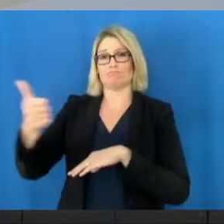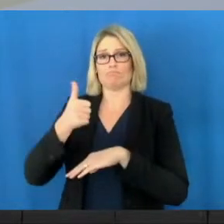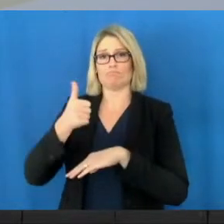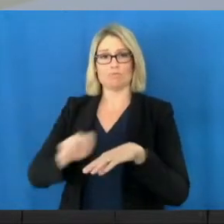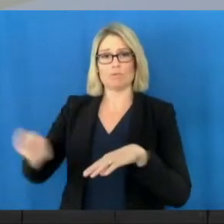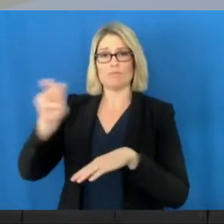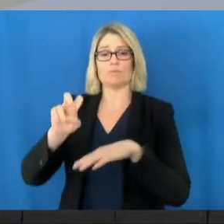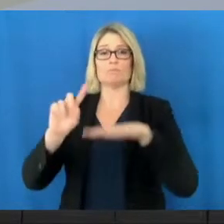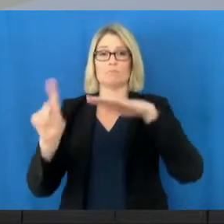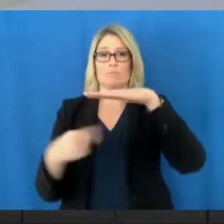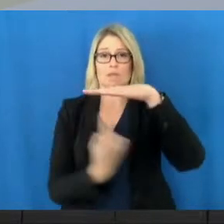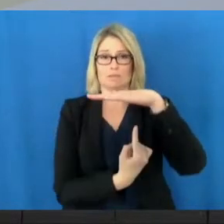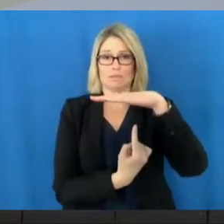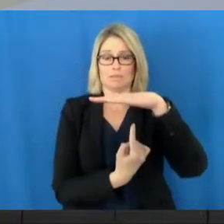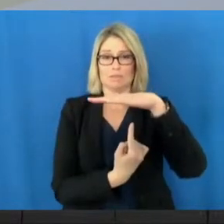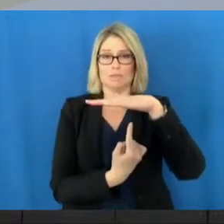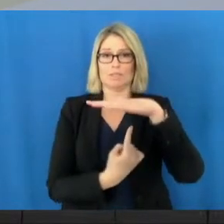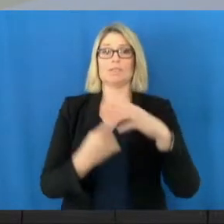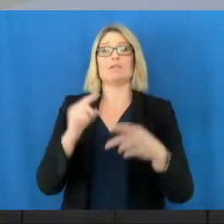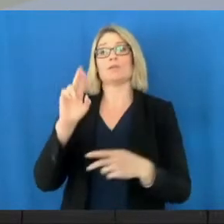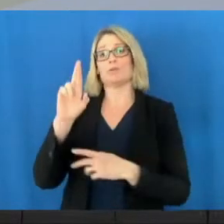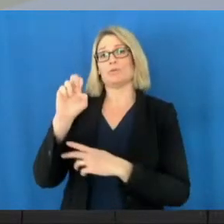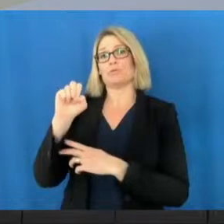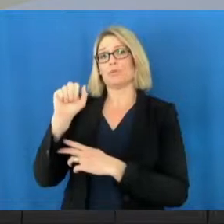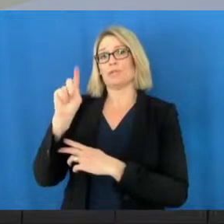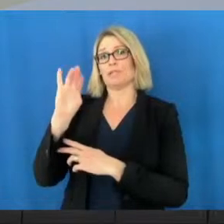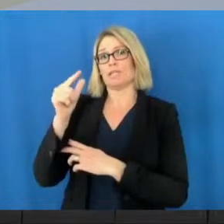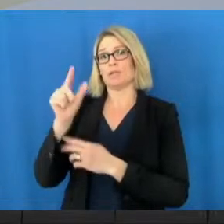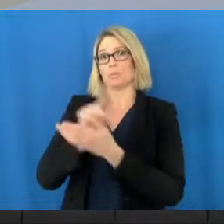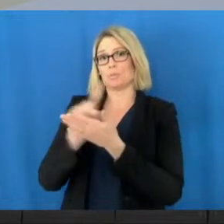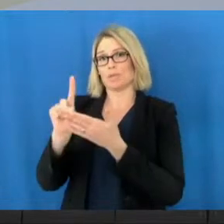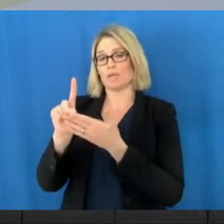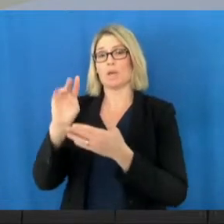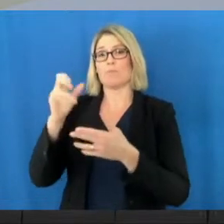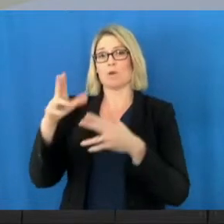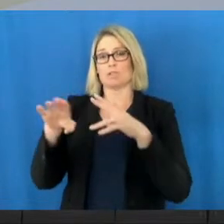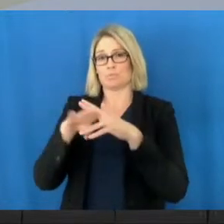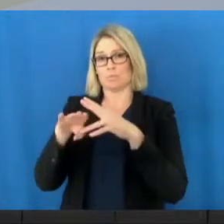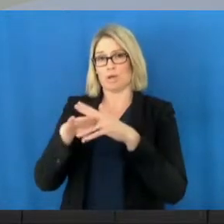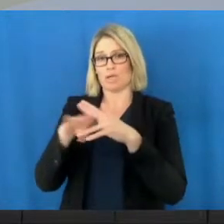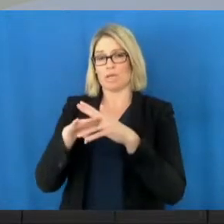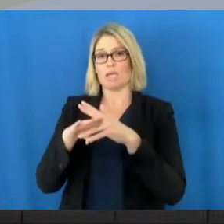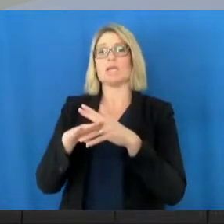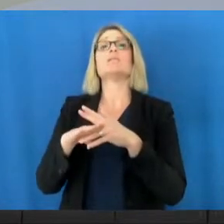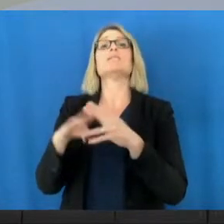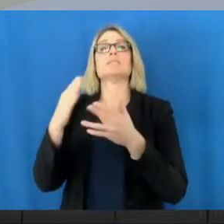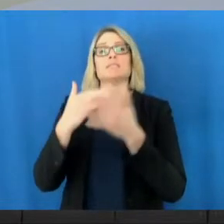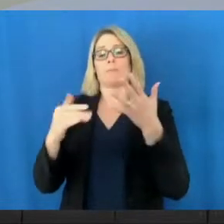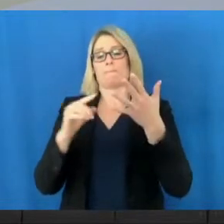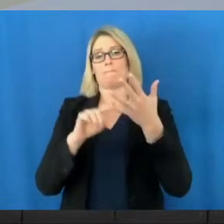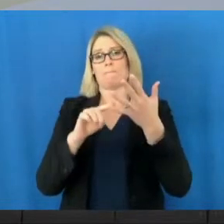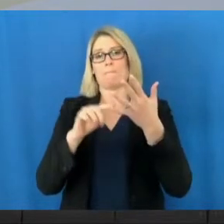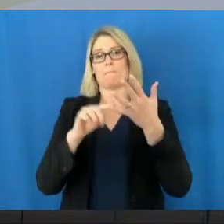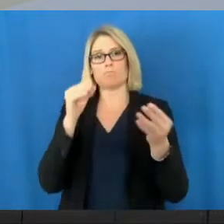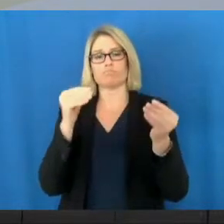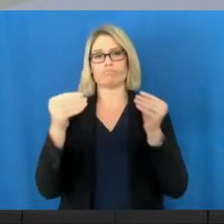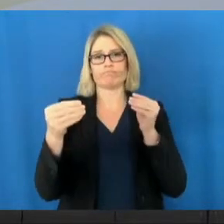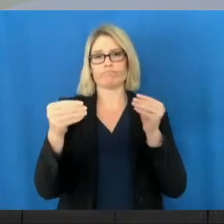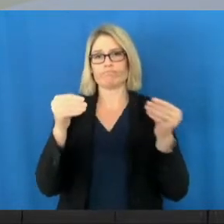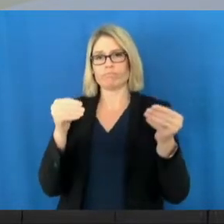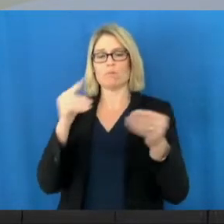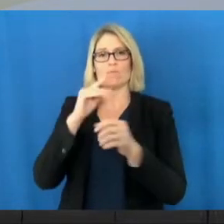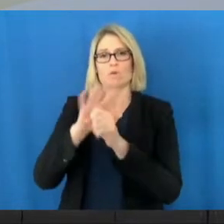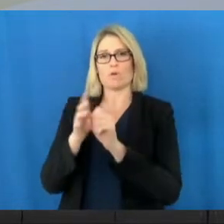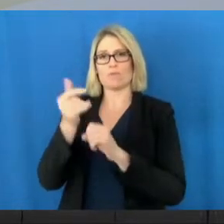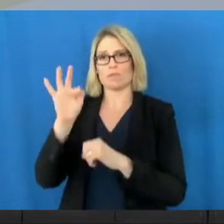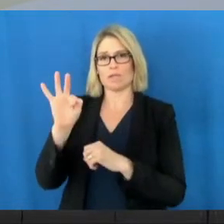self-isolation, the reading week and March break, and some further easing of public health measures and COVID-19, both in PEI